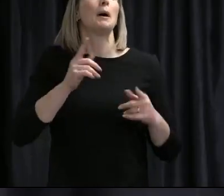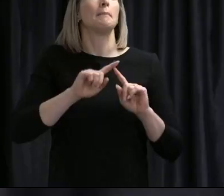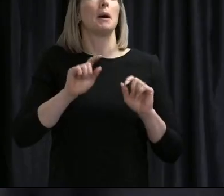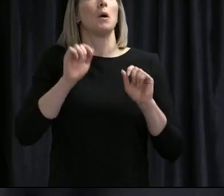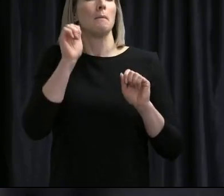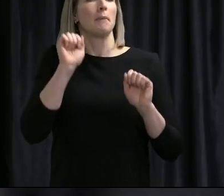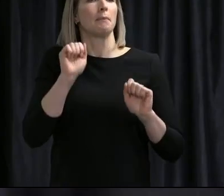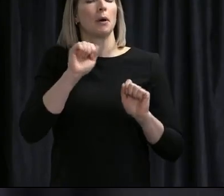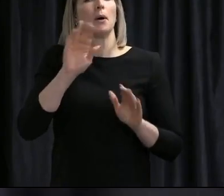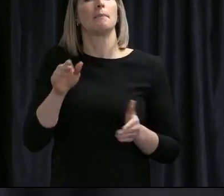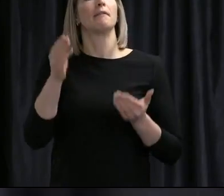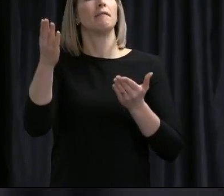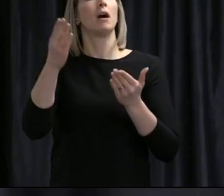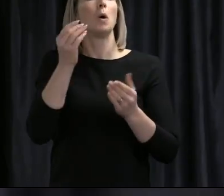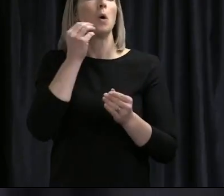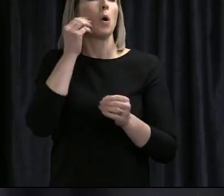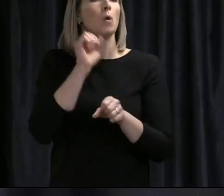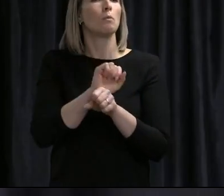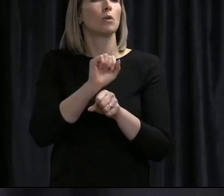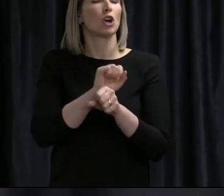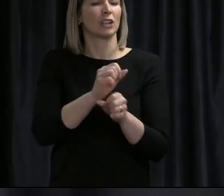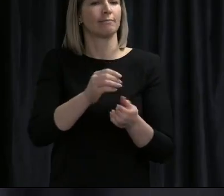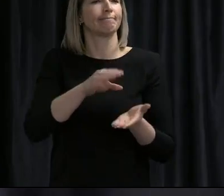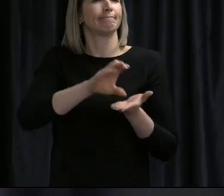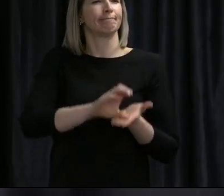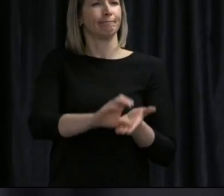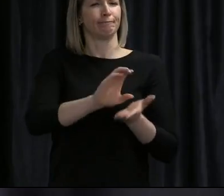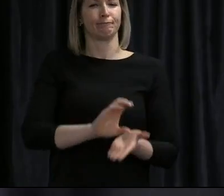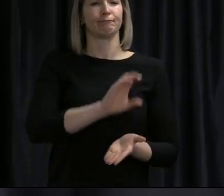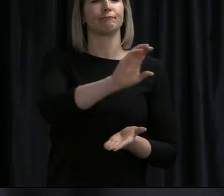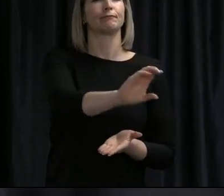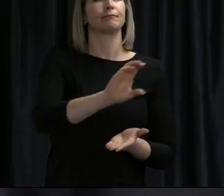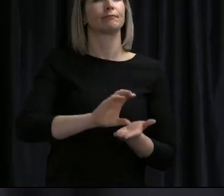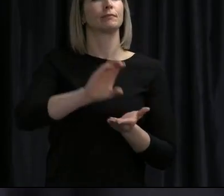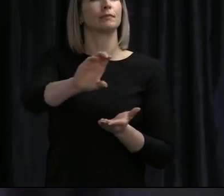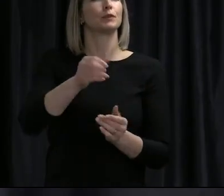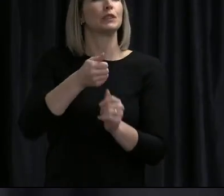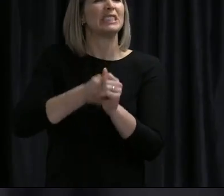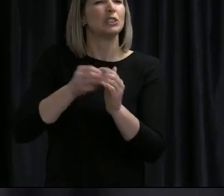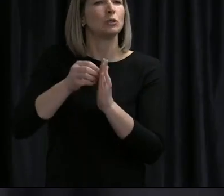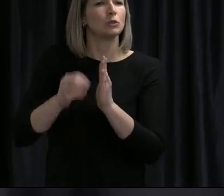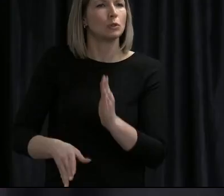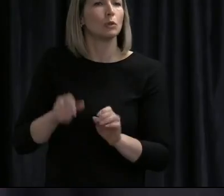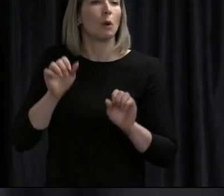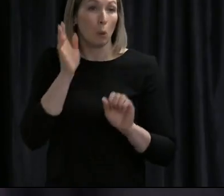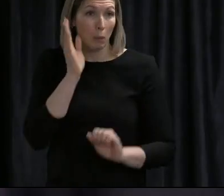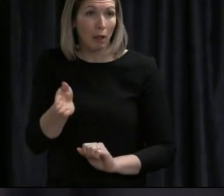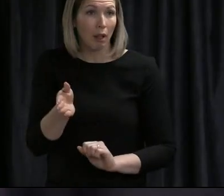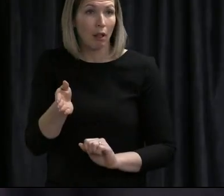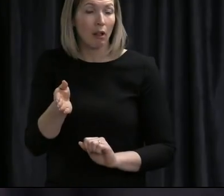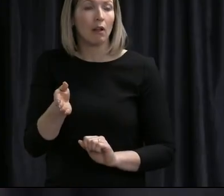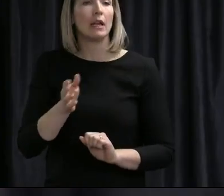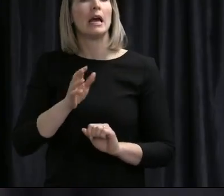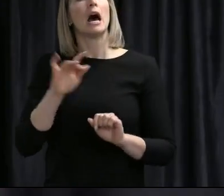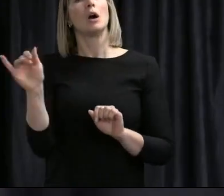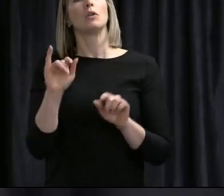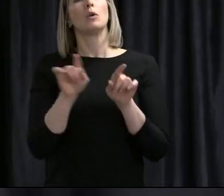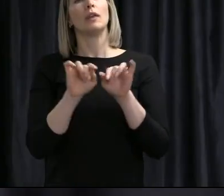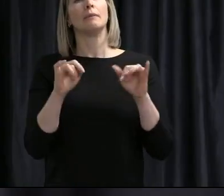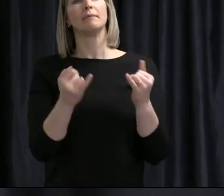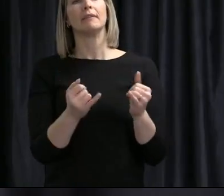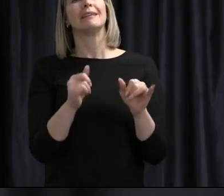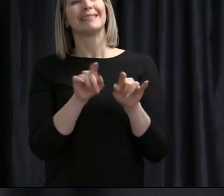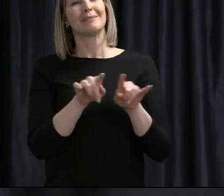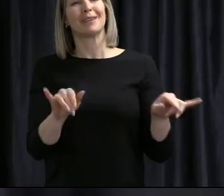school districts in consultation with the NLTA and the department. This will include teaching and